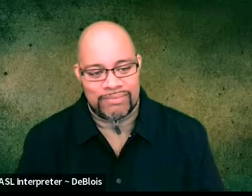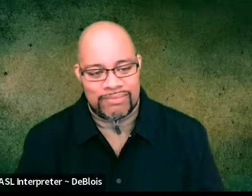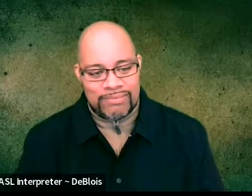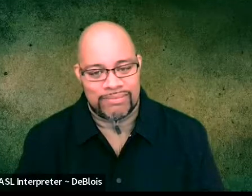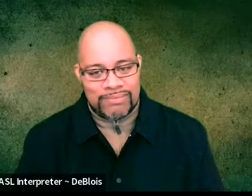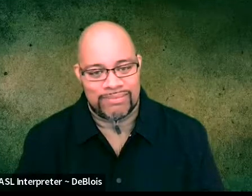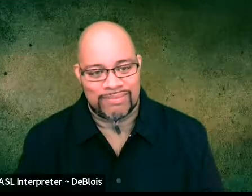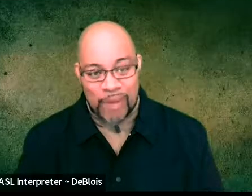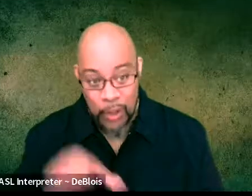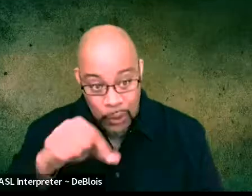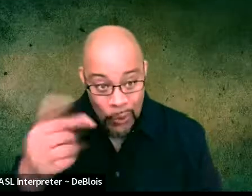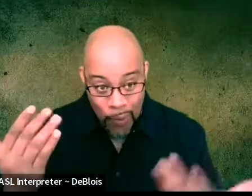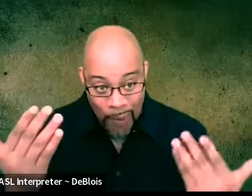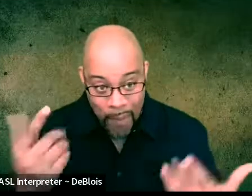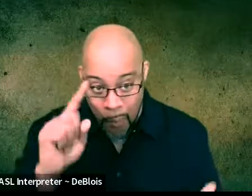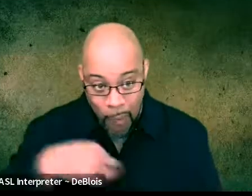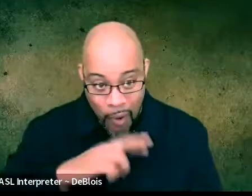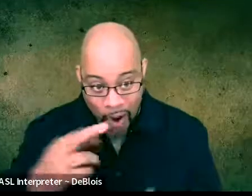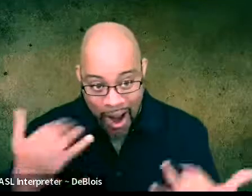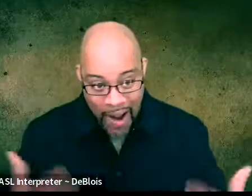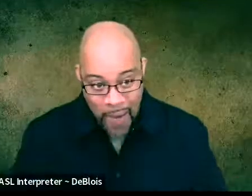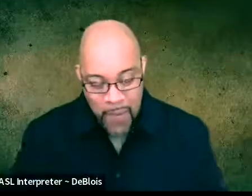What is it, Q? Where are we at?